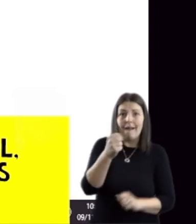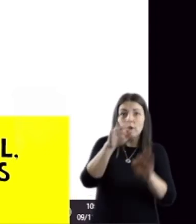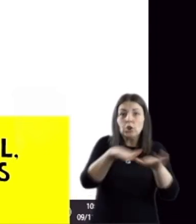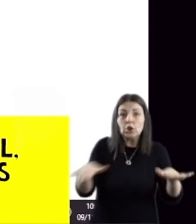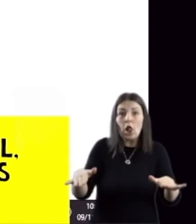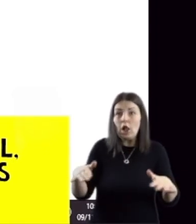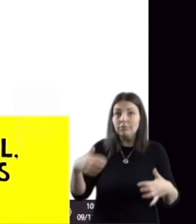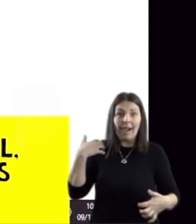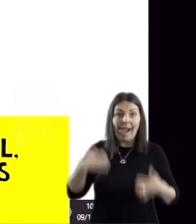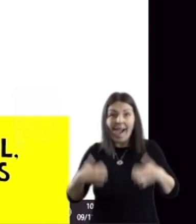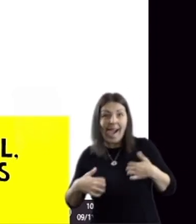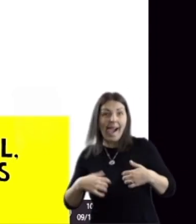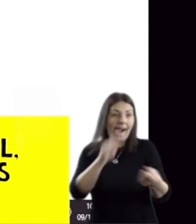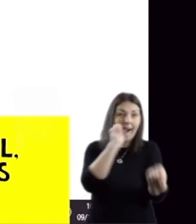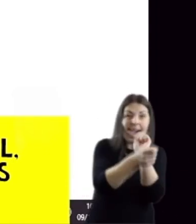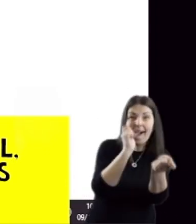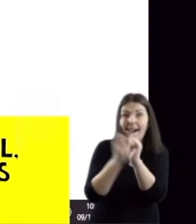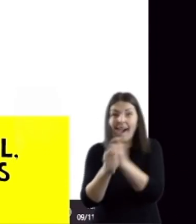and access control.